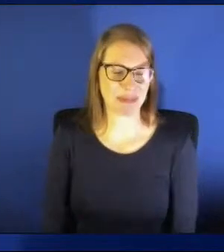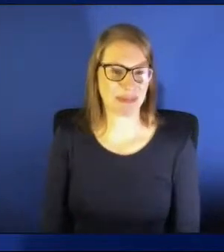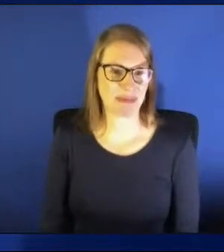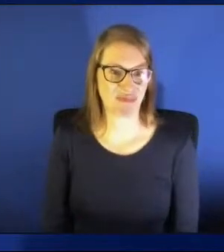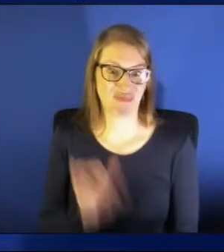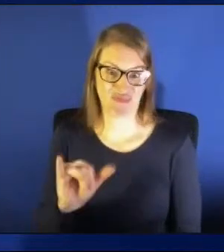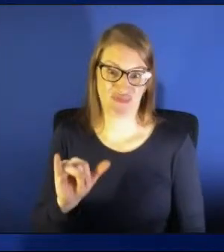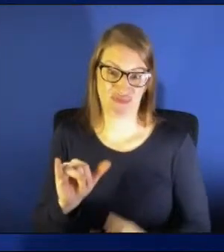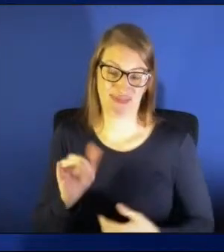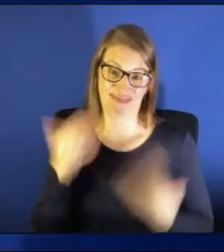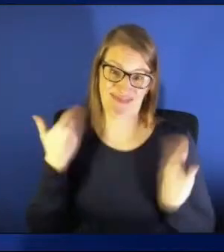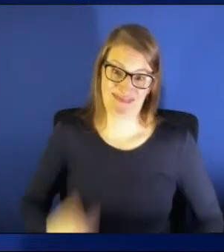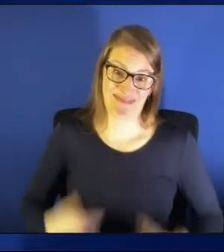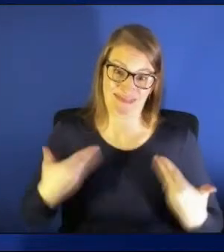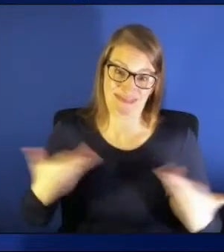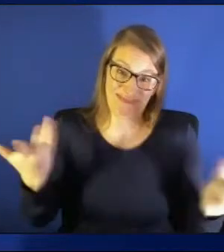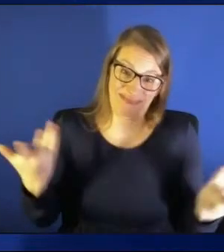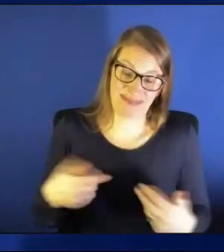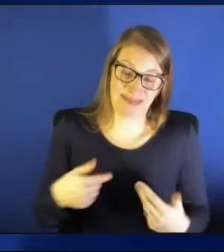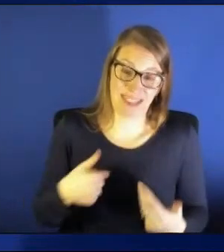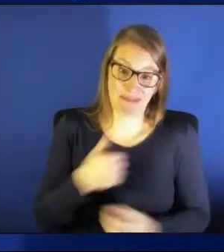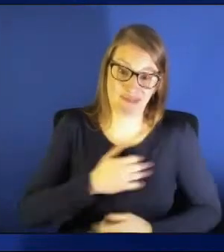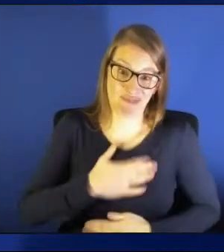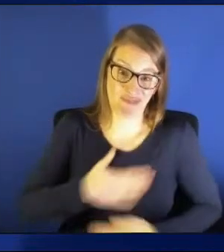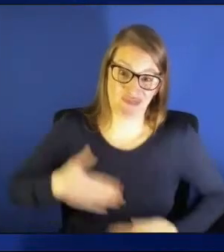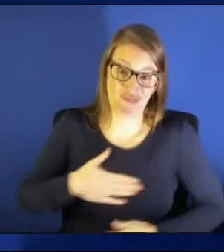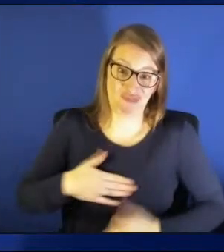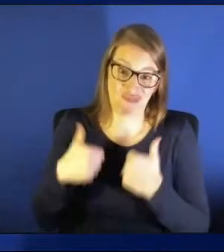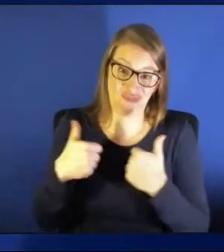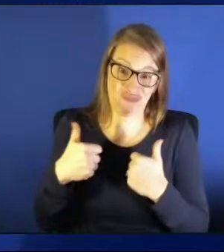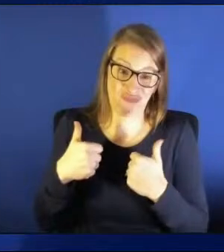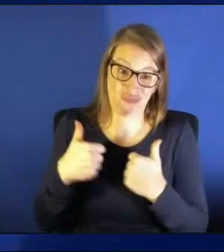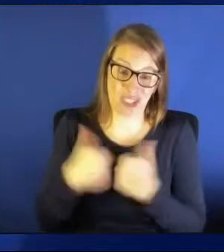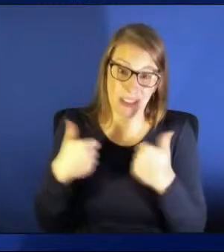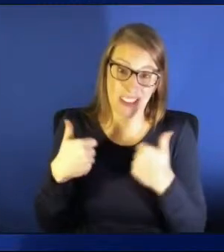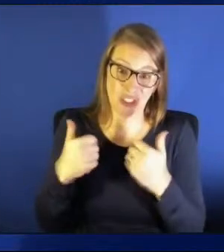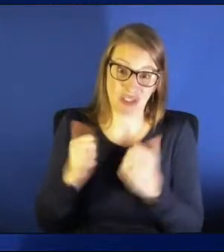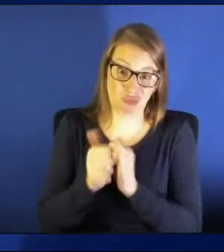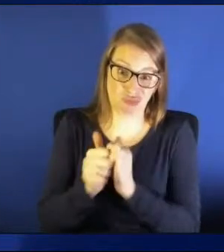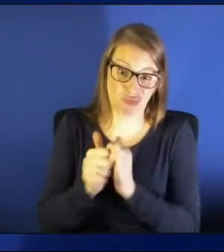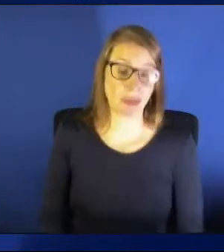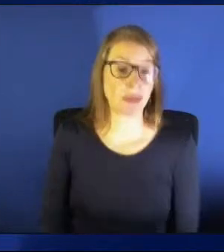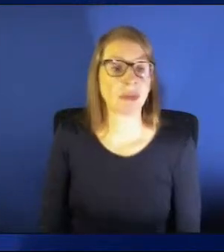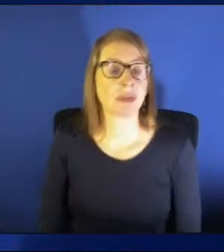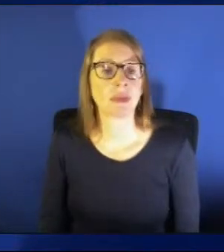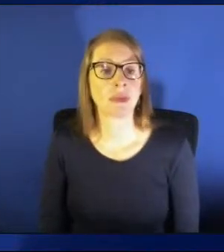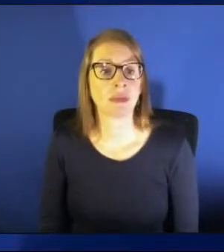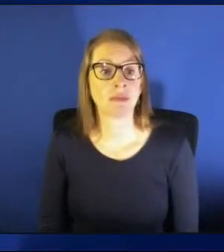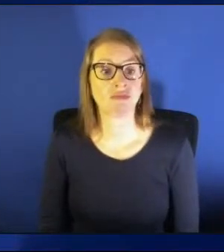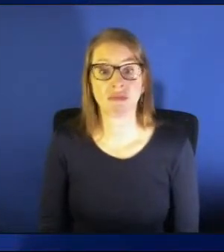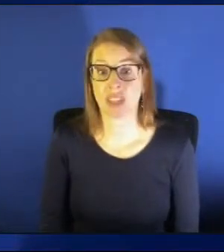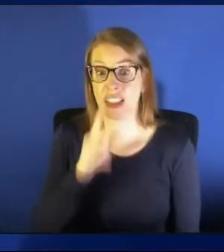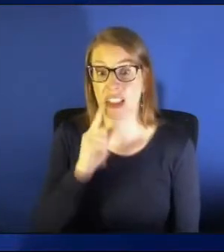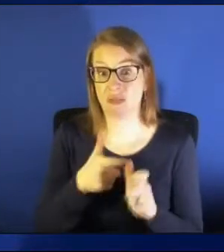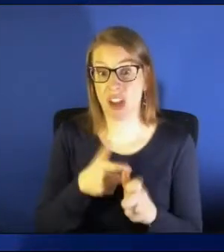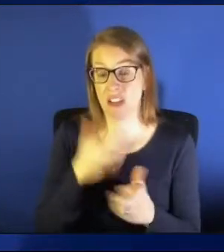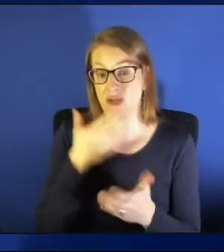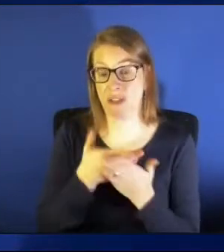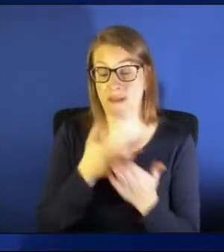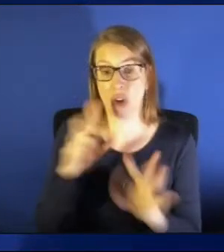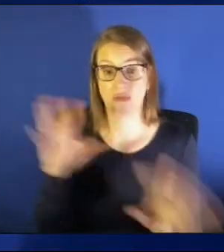am. And so that's why I do the racing. But running, I think, is good for overall fitness and wellness, and people that do it, I think it will find